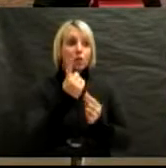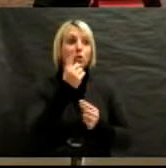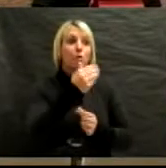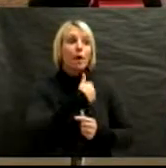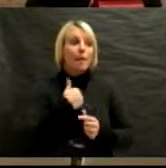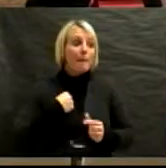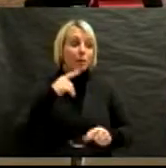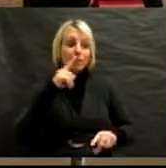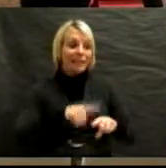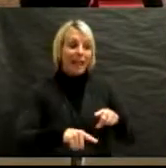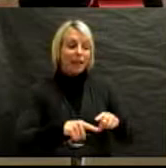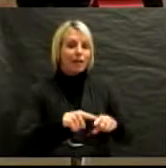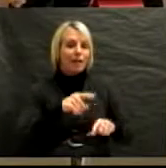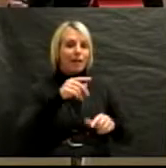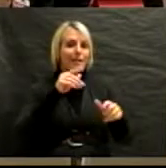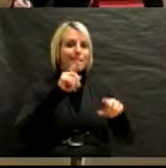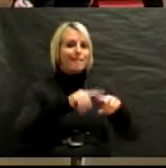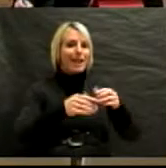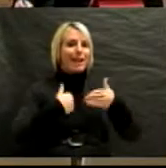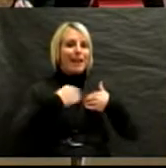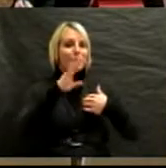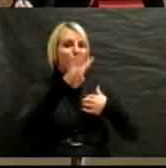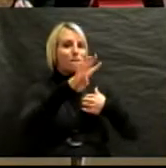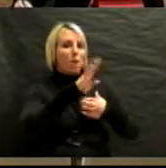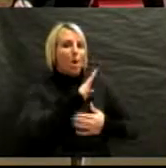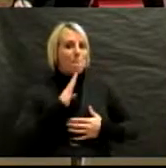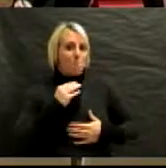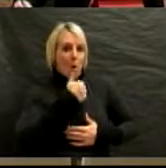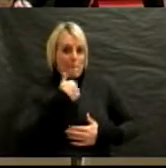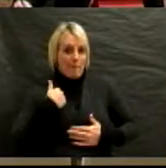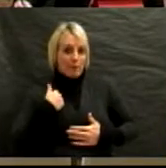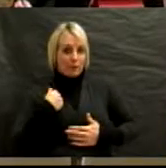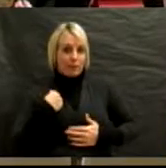on a committee. I'll step down. So Deb Davis will be stepping down.